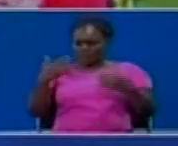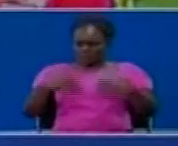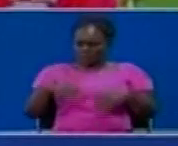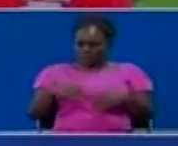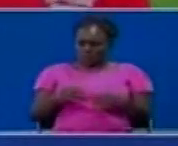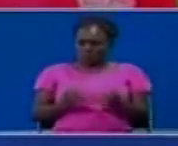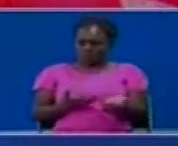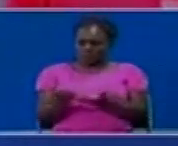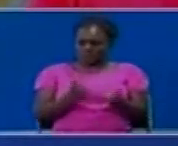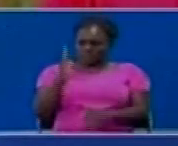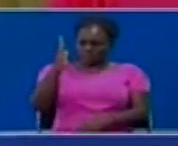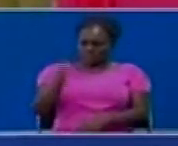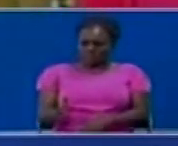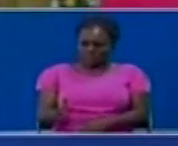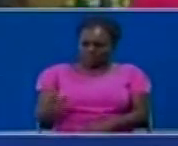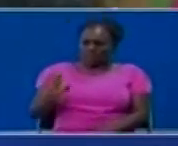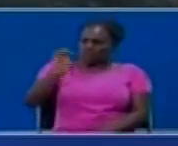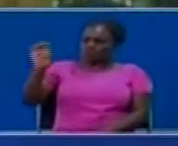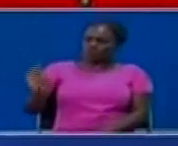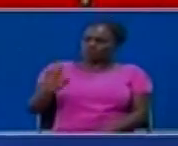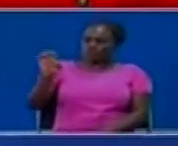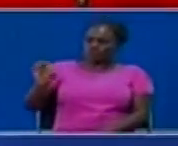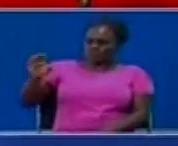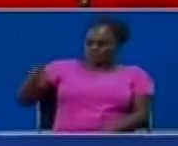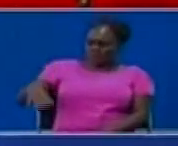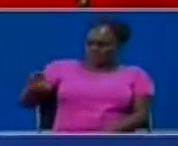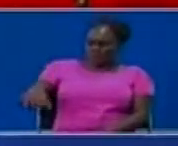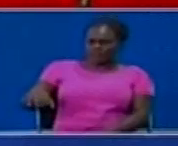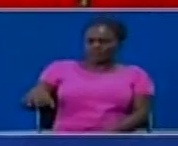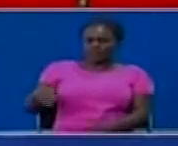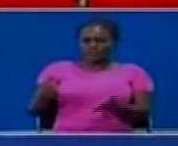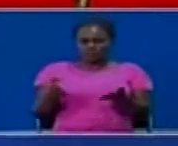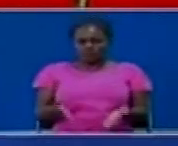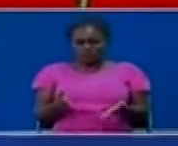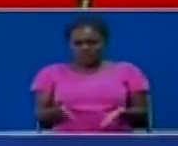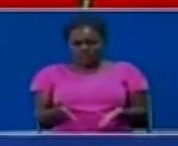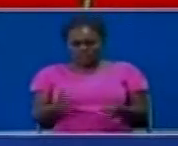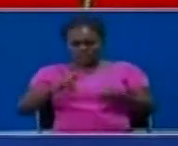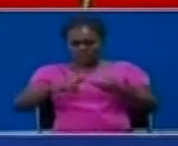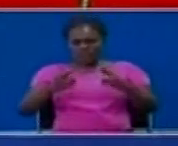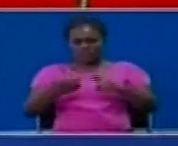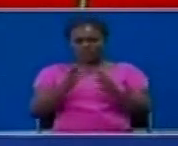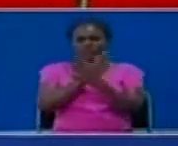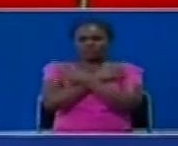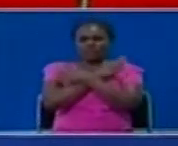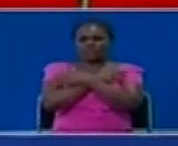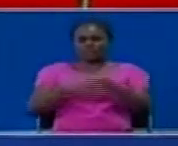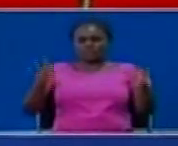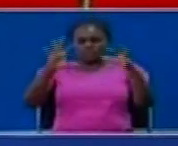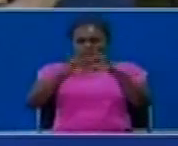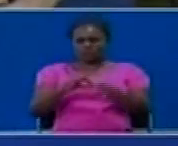trade directly with the European high street superstores. Today, Hans' relatives and friends were joined by